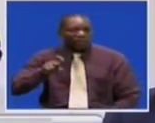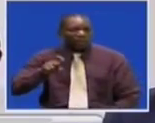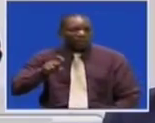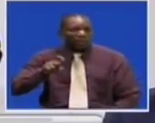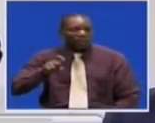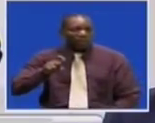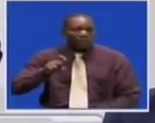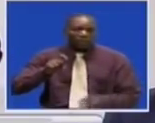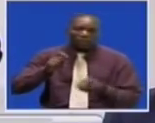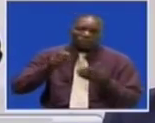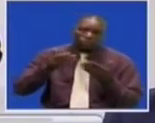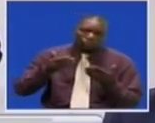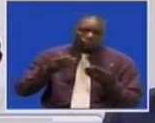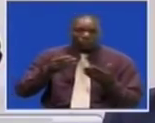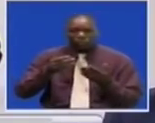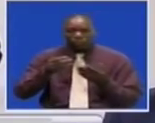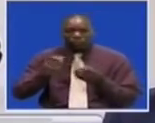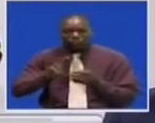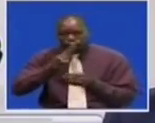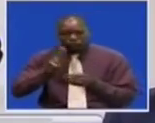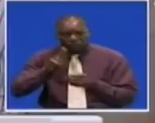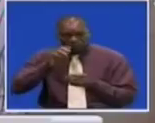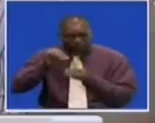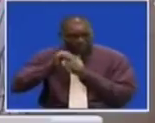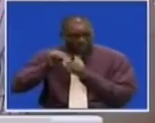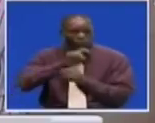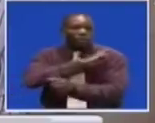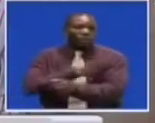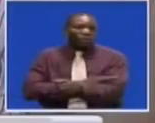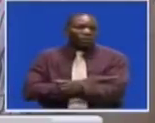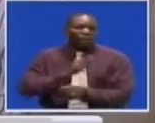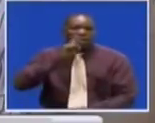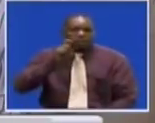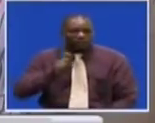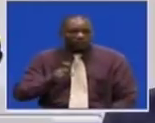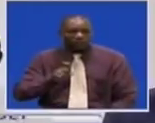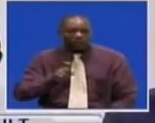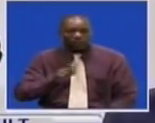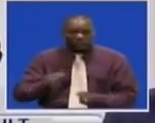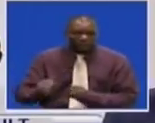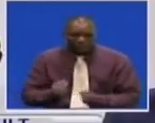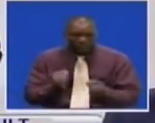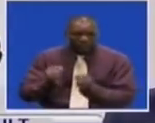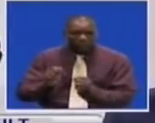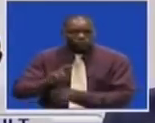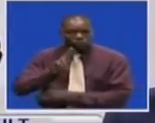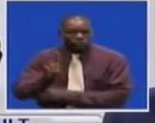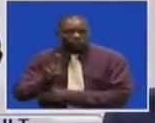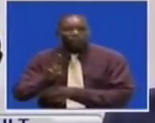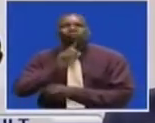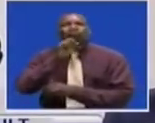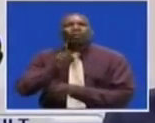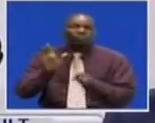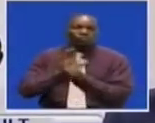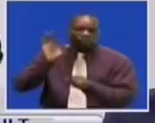in exploiting of mineral resources, we must employ strategies that ensure maximum